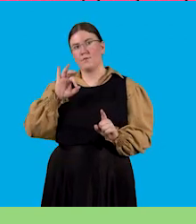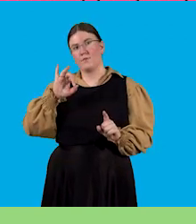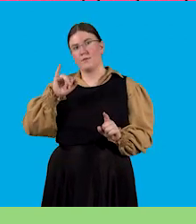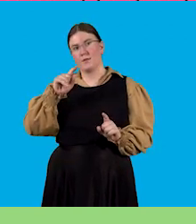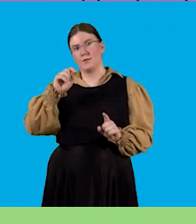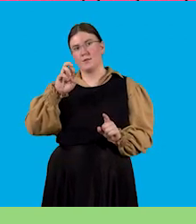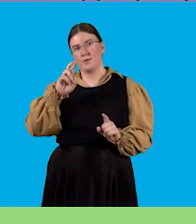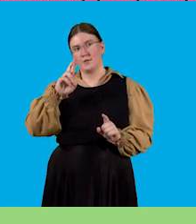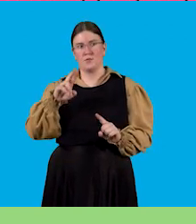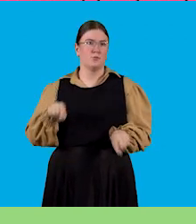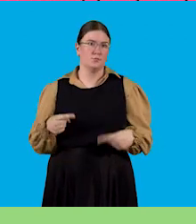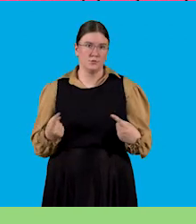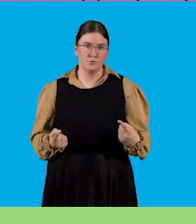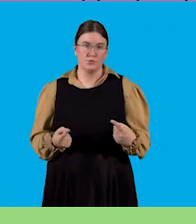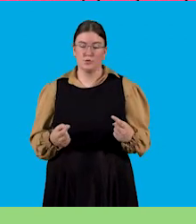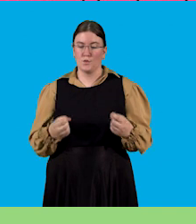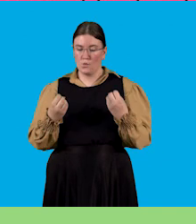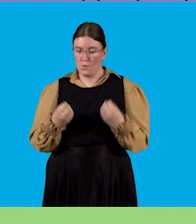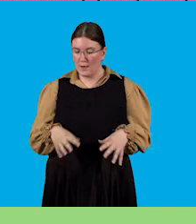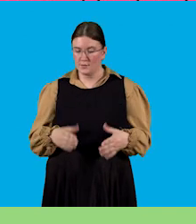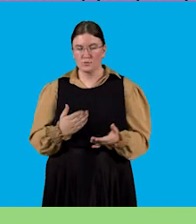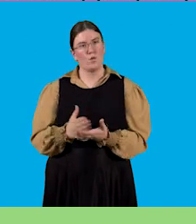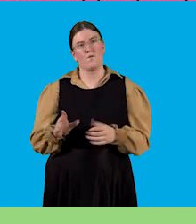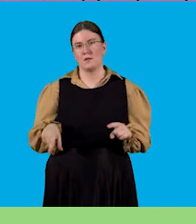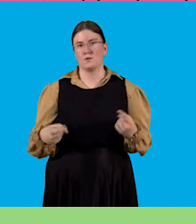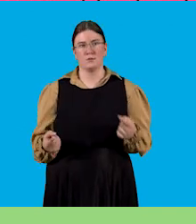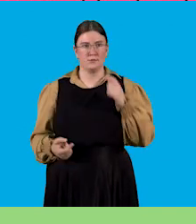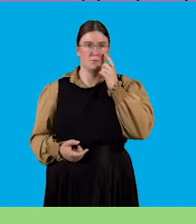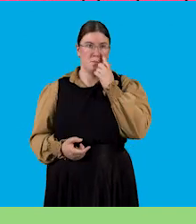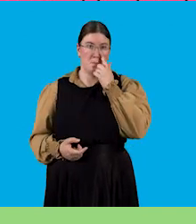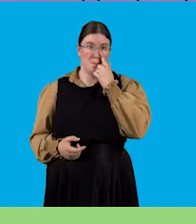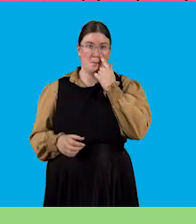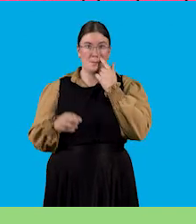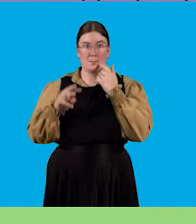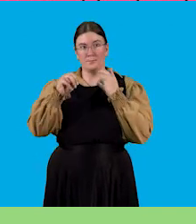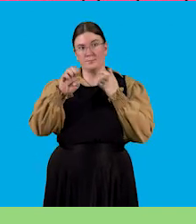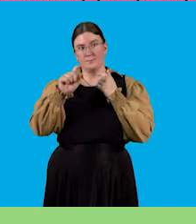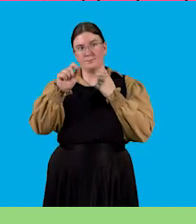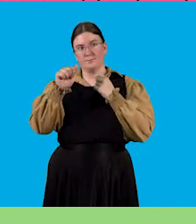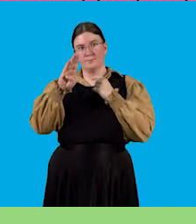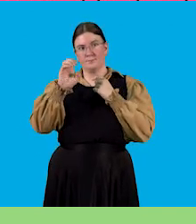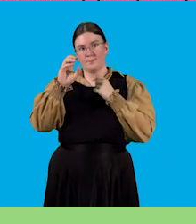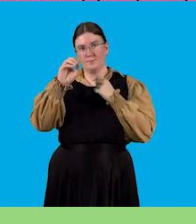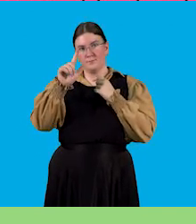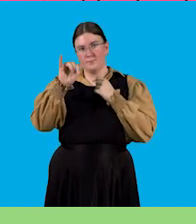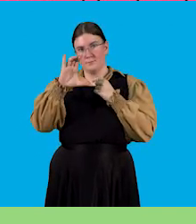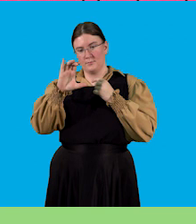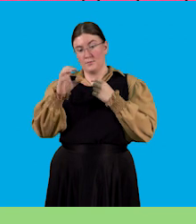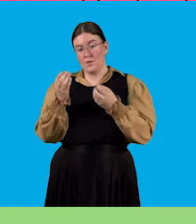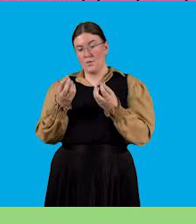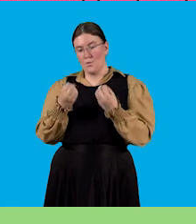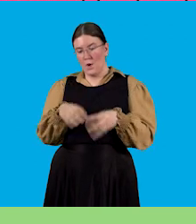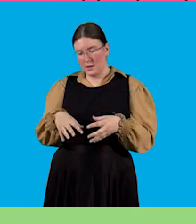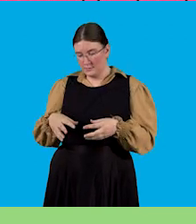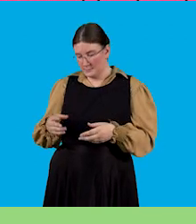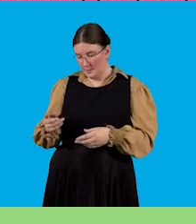and remove metabolic waste. Metabolic waste builds up in the body, and